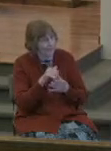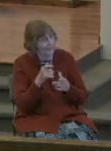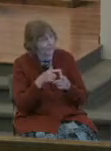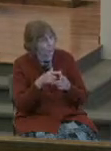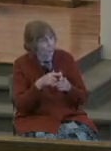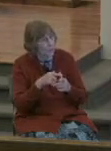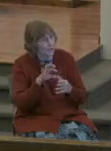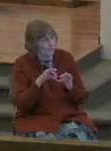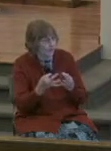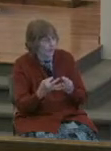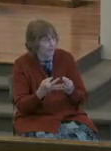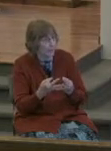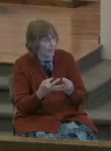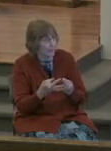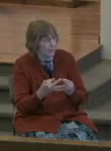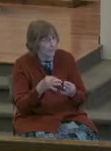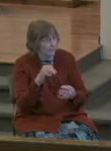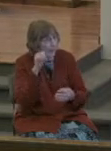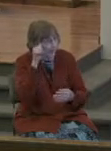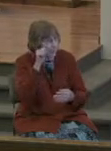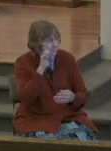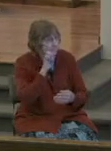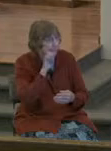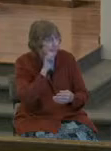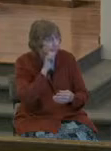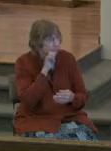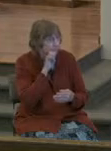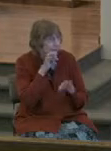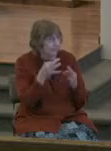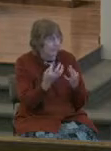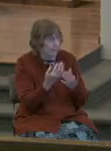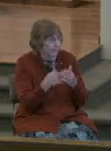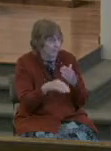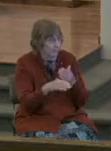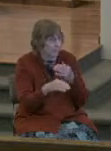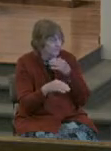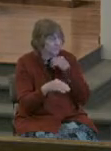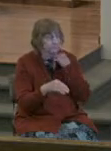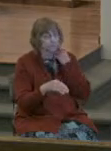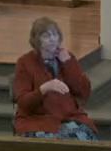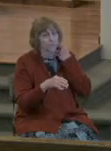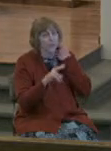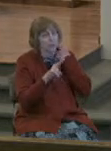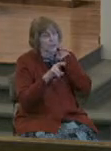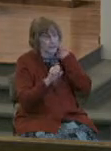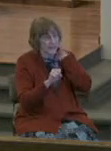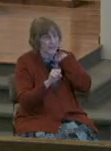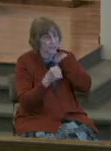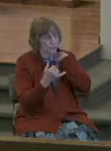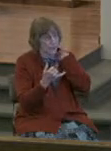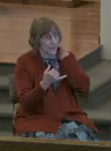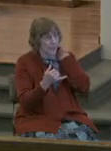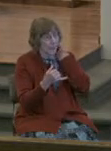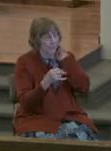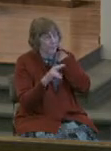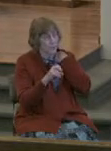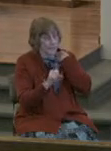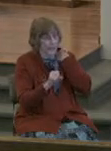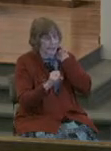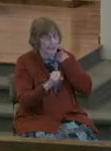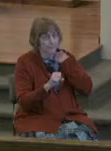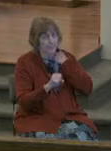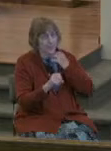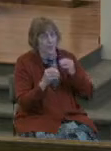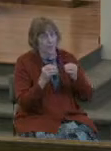and brought to him Eve, and a family was formed. In the United States right now, there's been